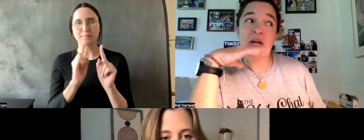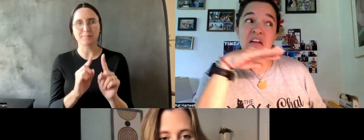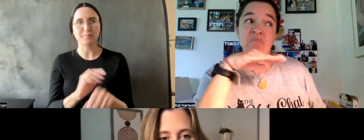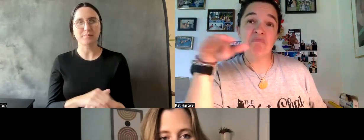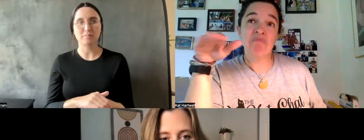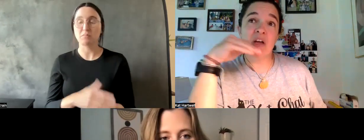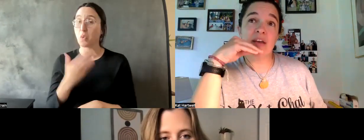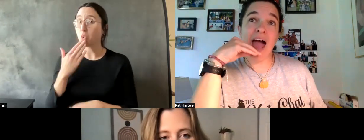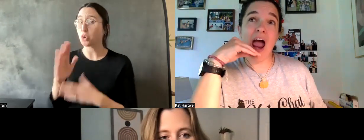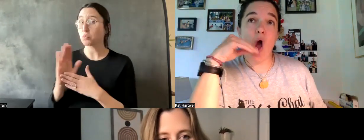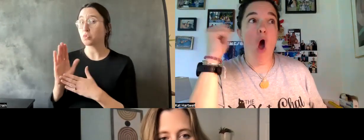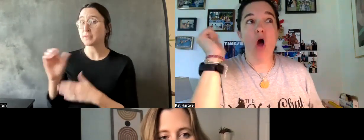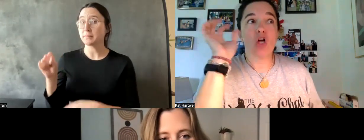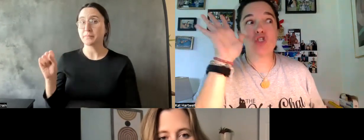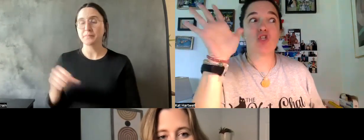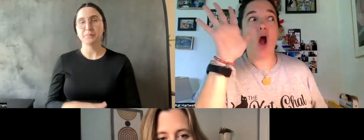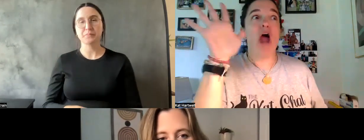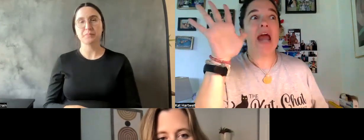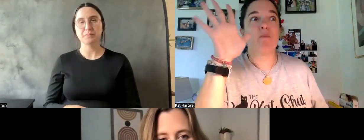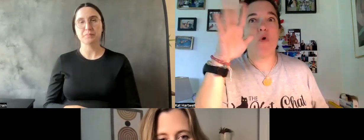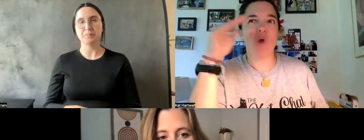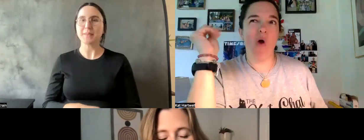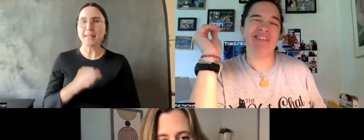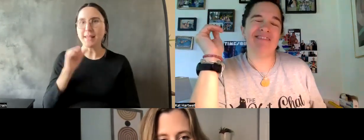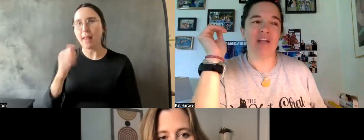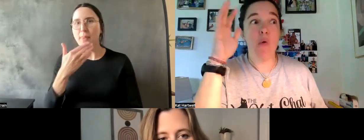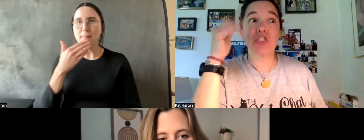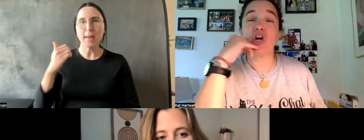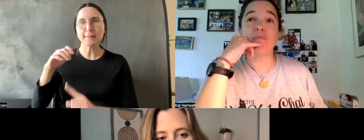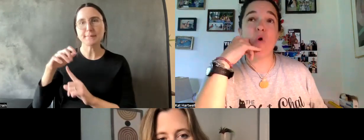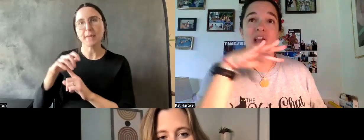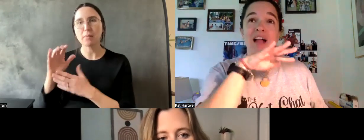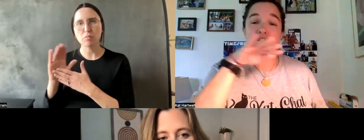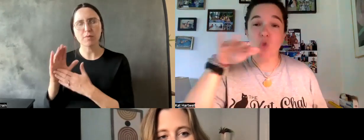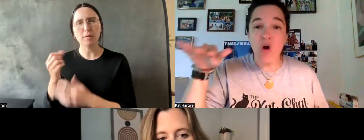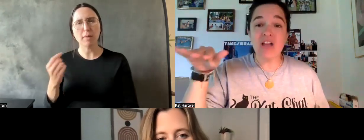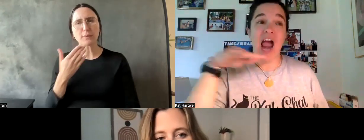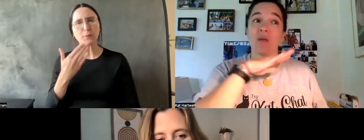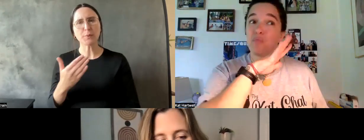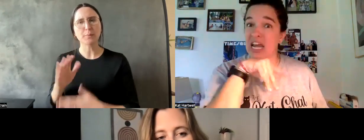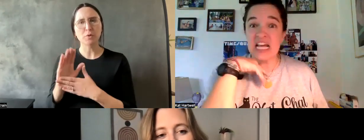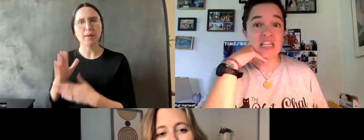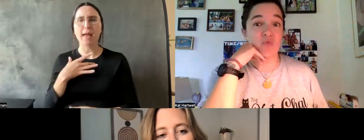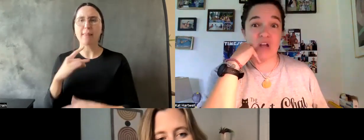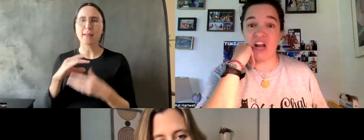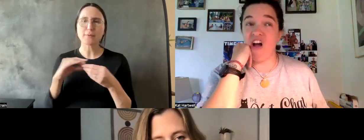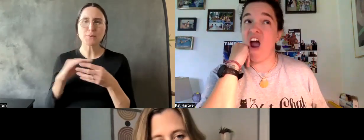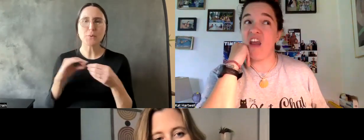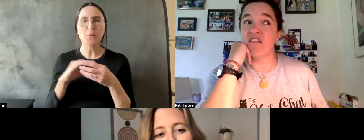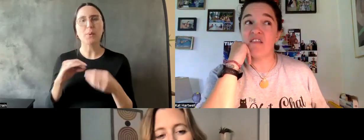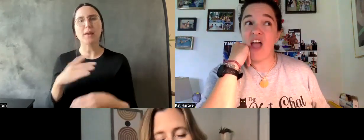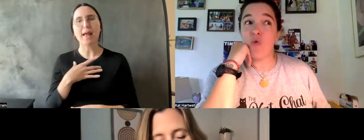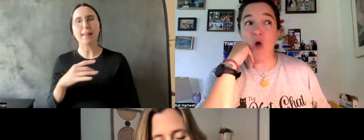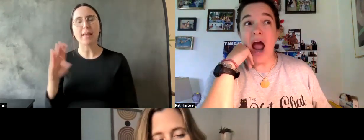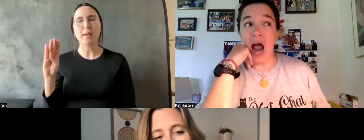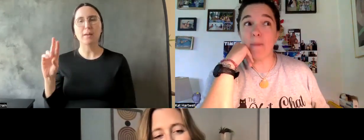movie. I mean, nah, a great movie. It was a good movie. I like the storyline. Brittany did really